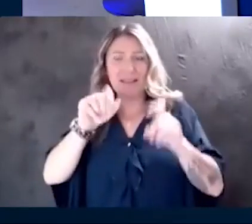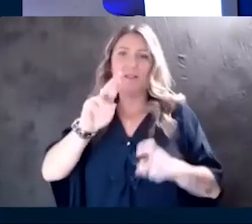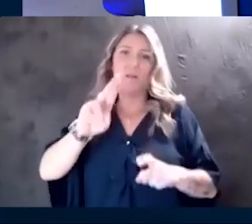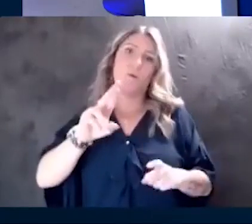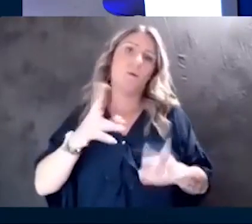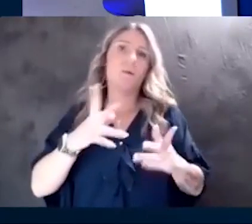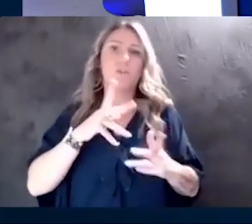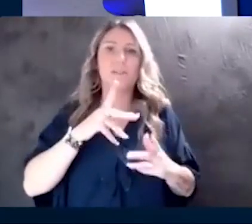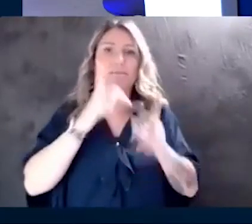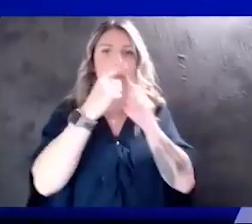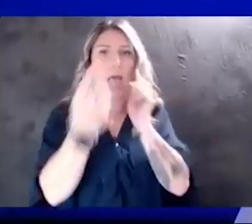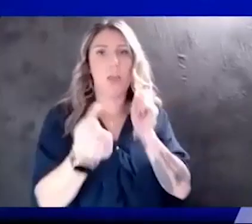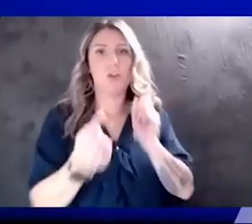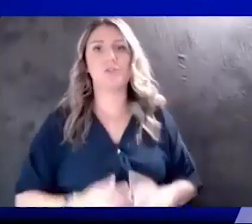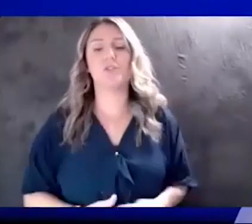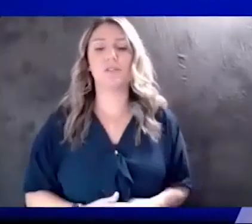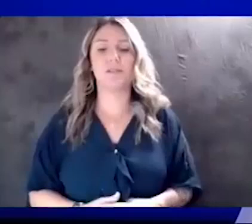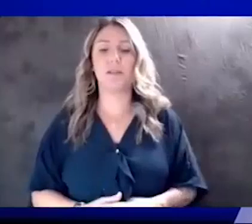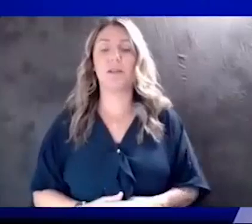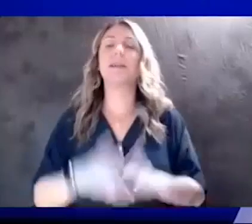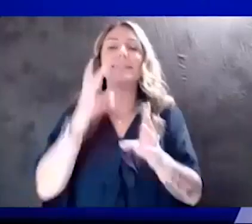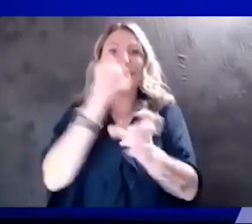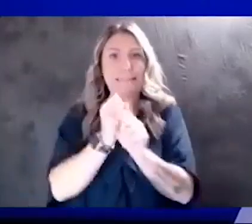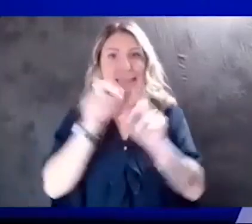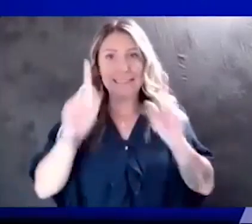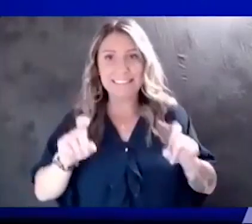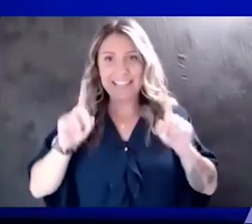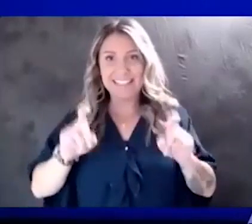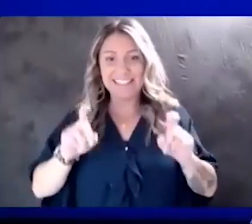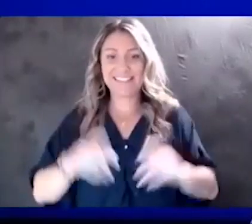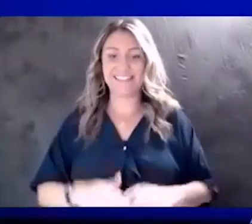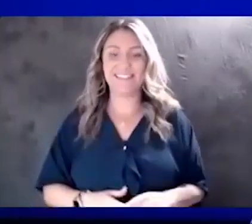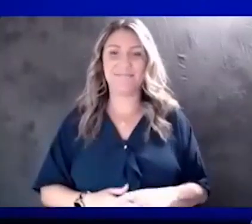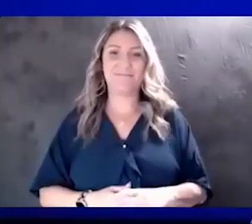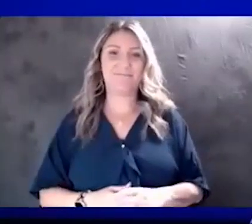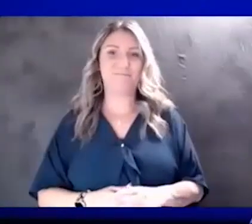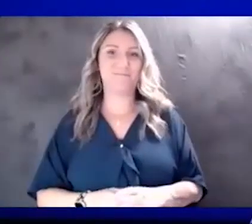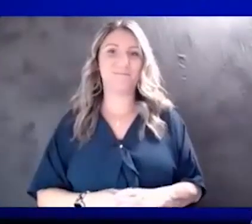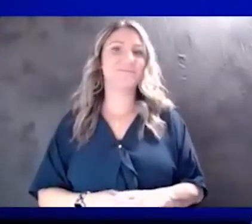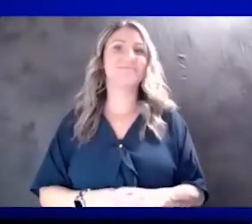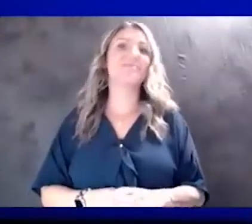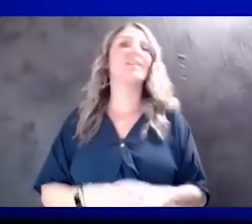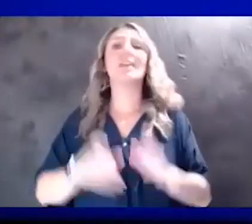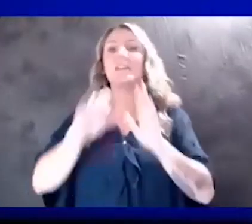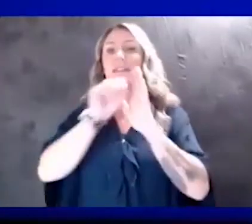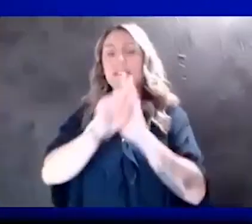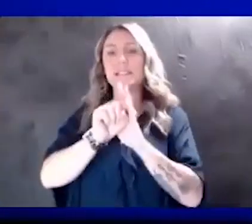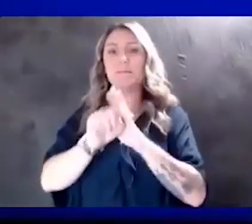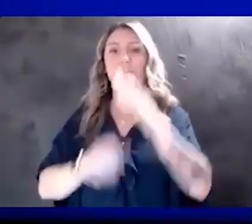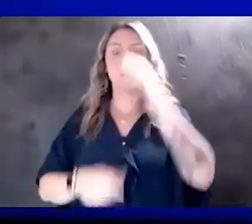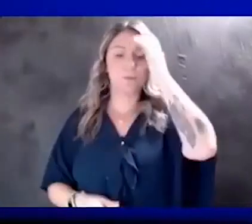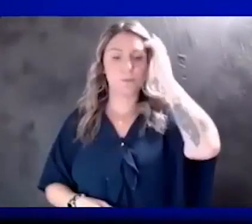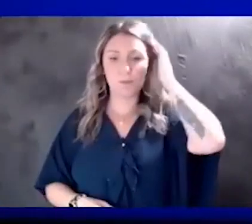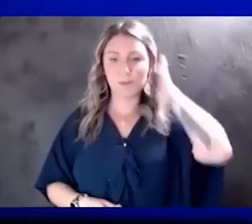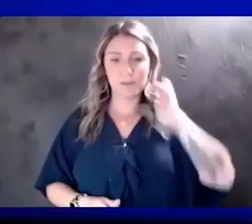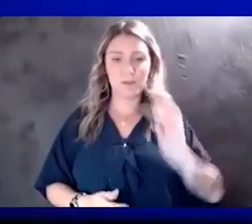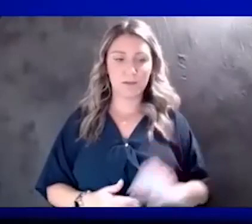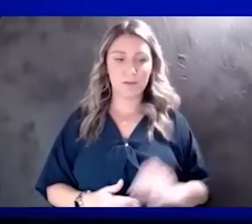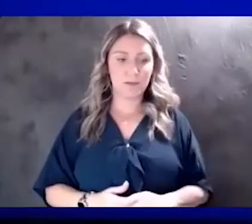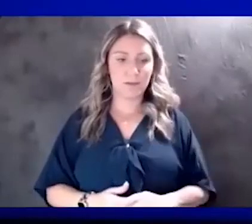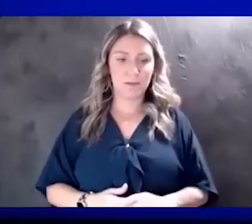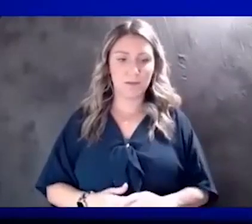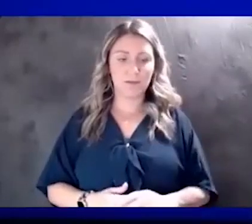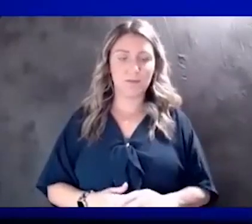allergies? Get tested. Yeah. It's the symptoms usually, it is much